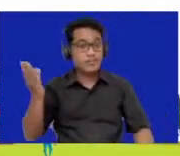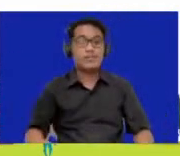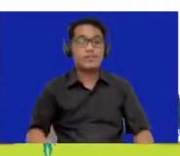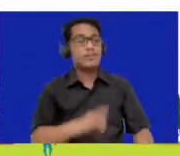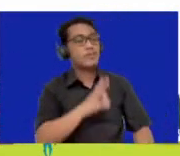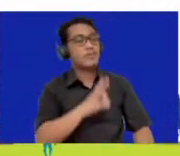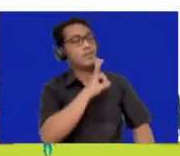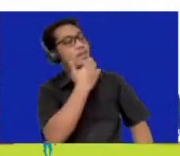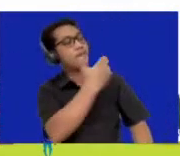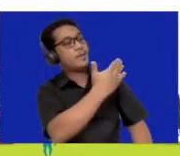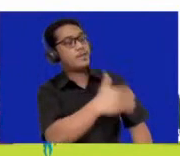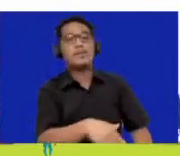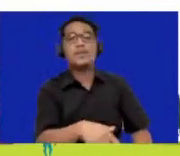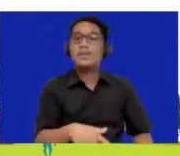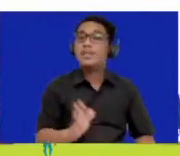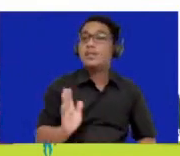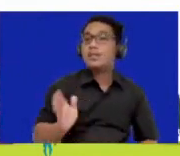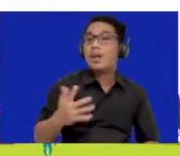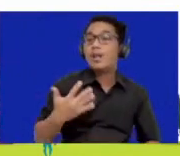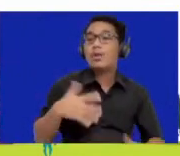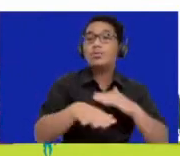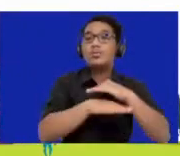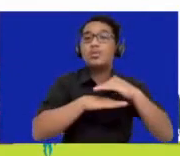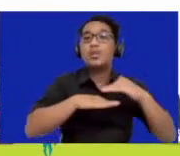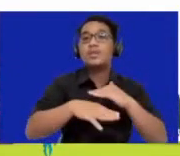Bangladesh government works for the